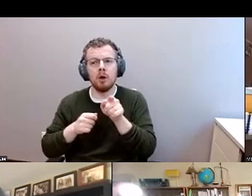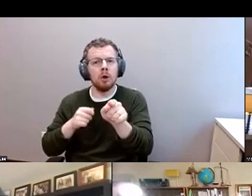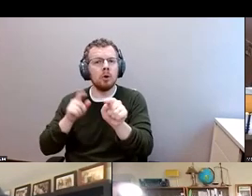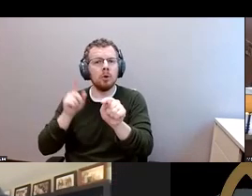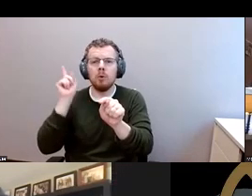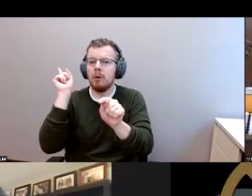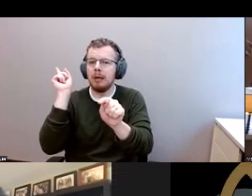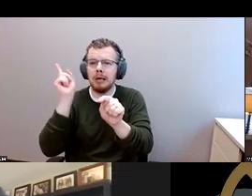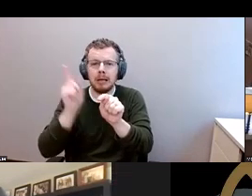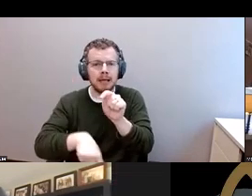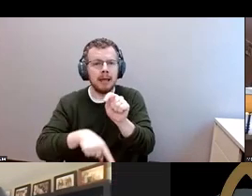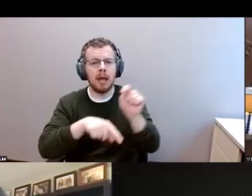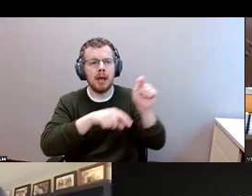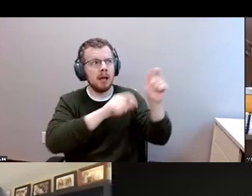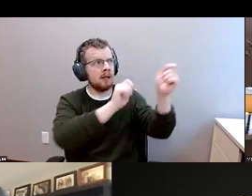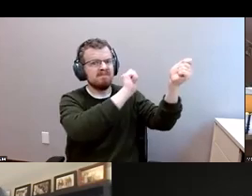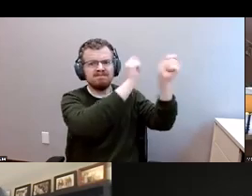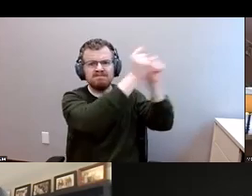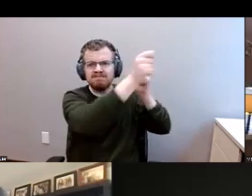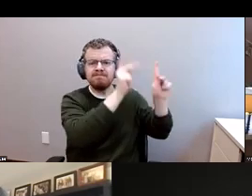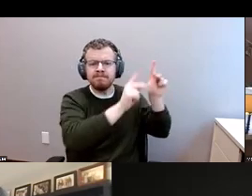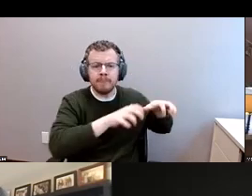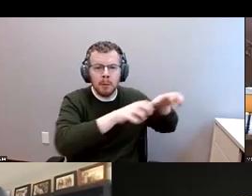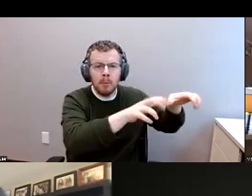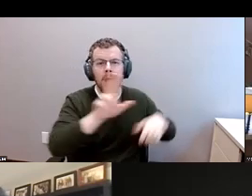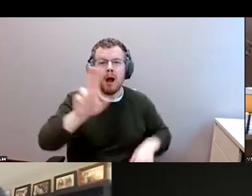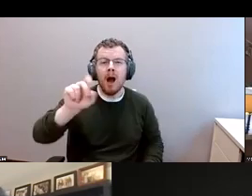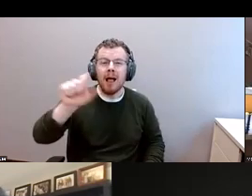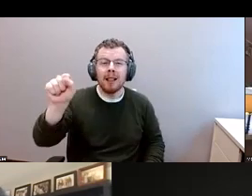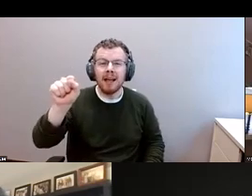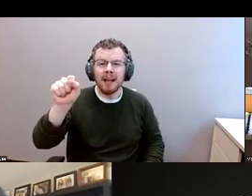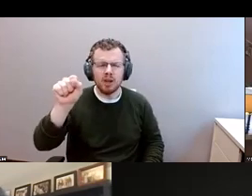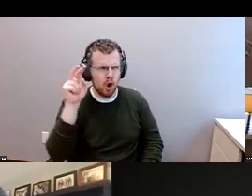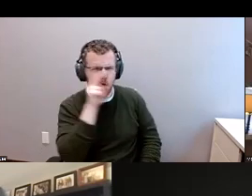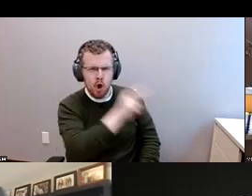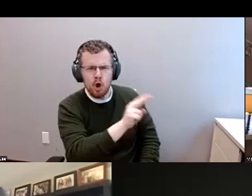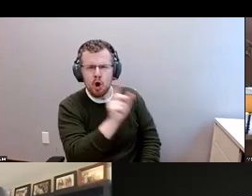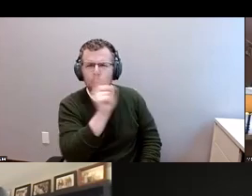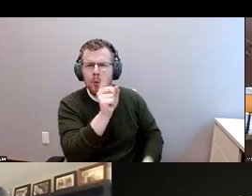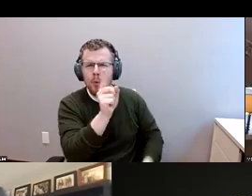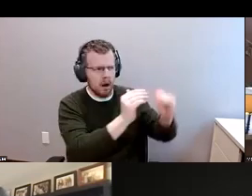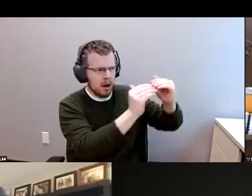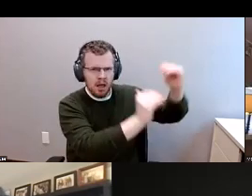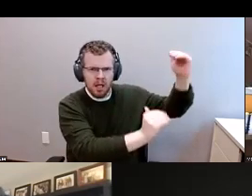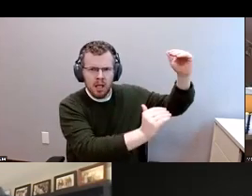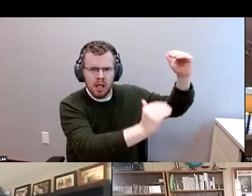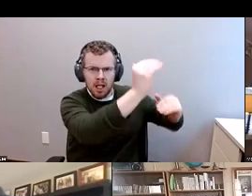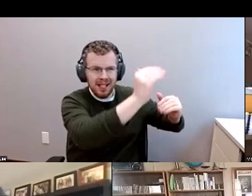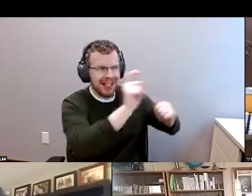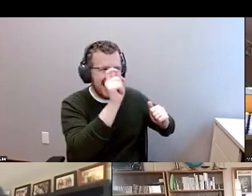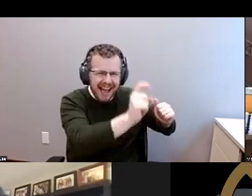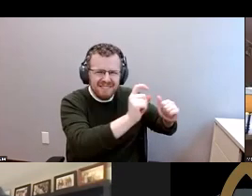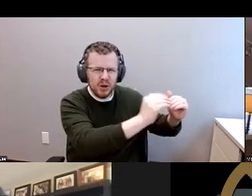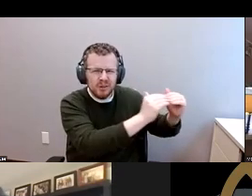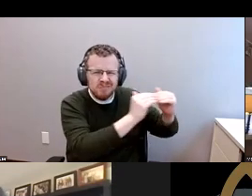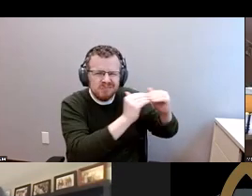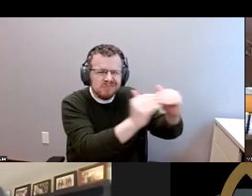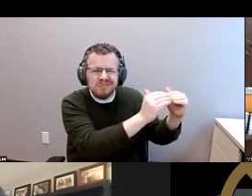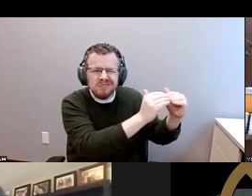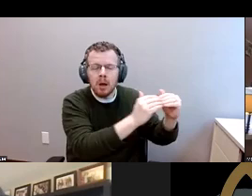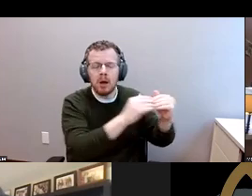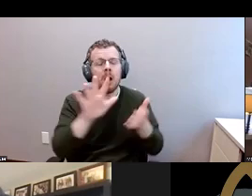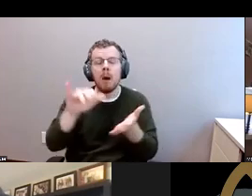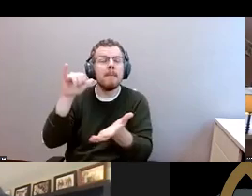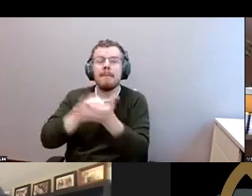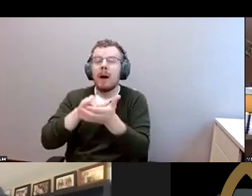change unless you address disparities within population. And so there really isn't a way to get to population